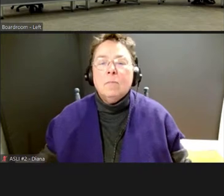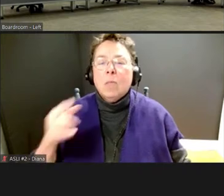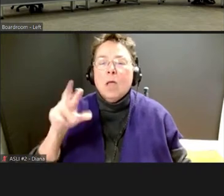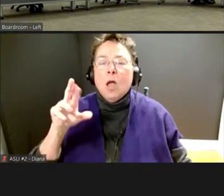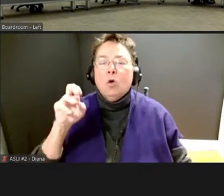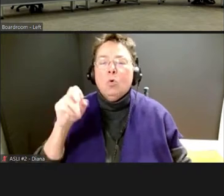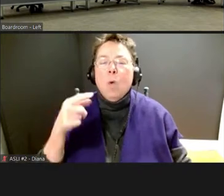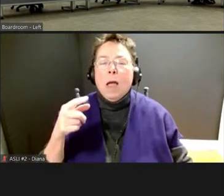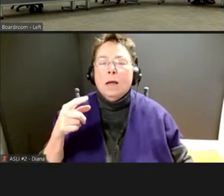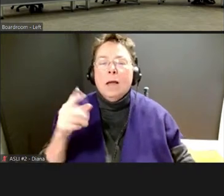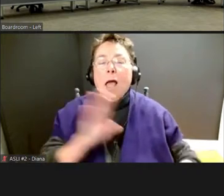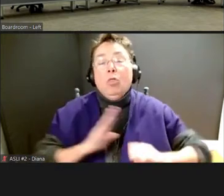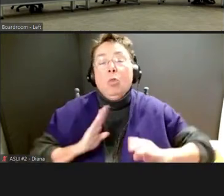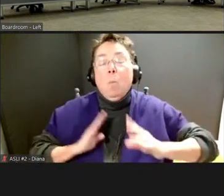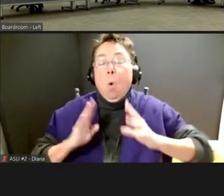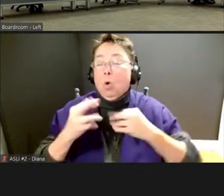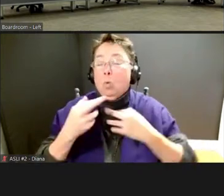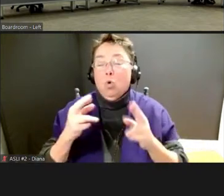No wonder.